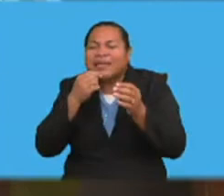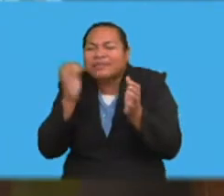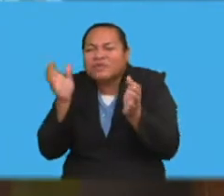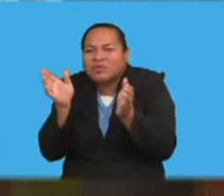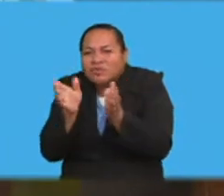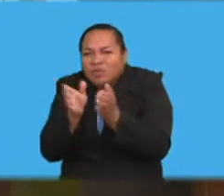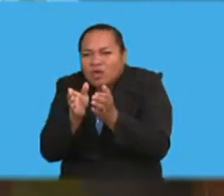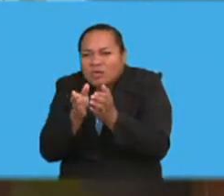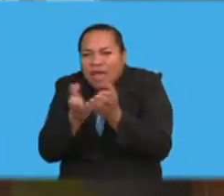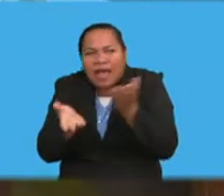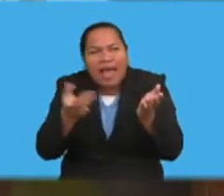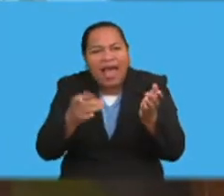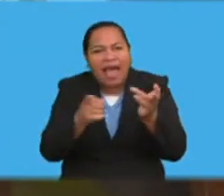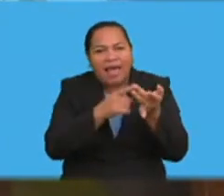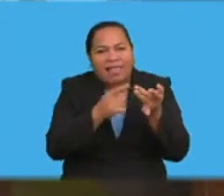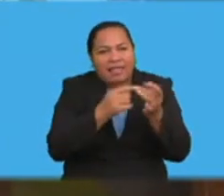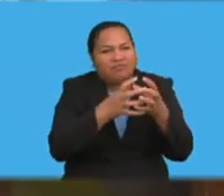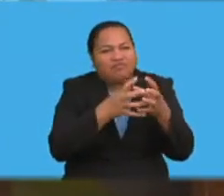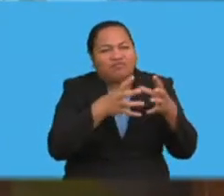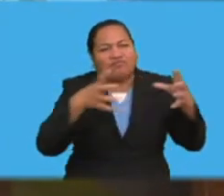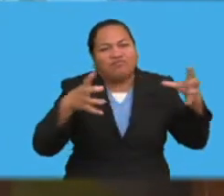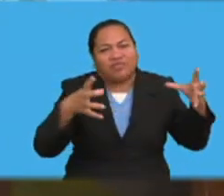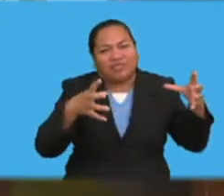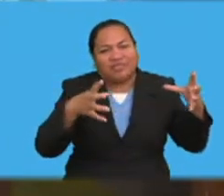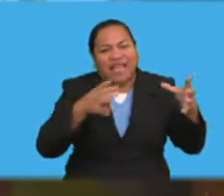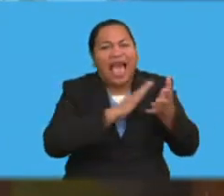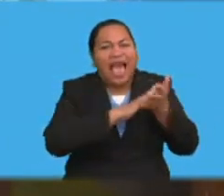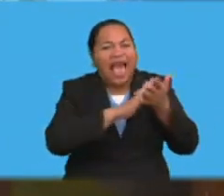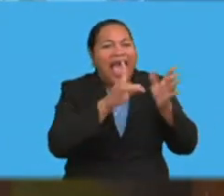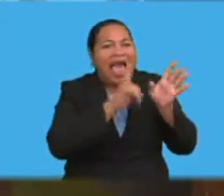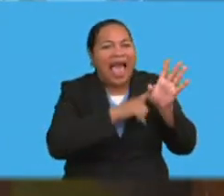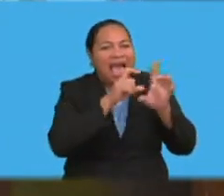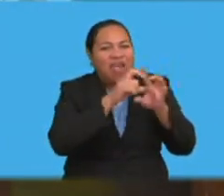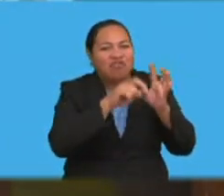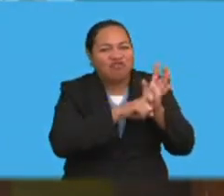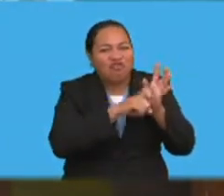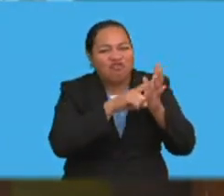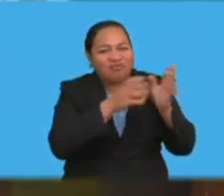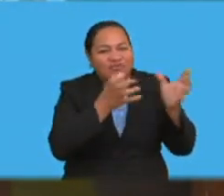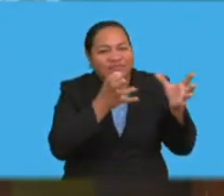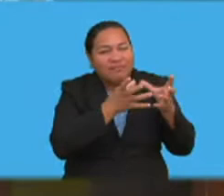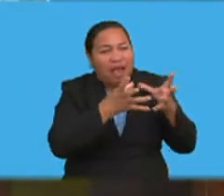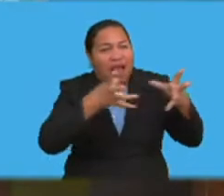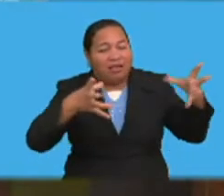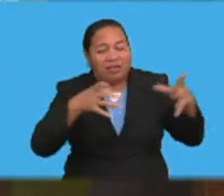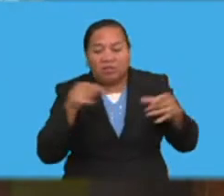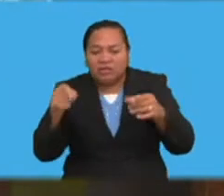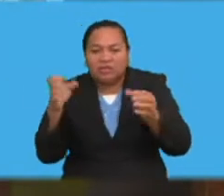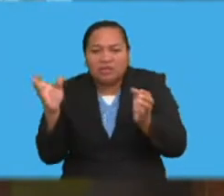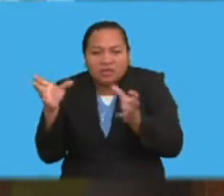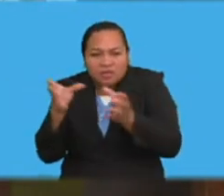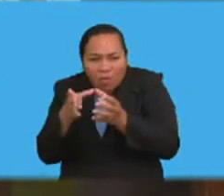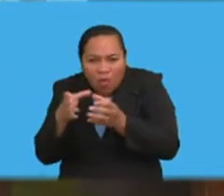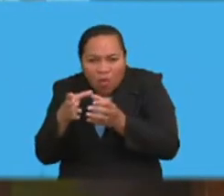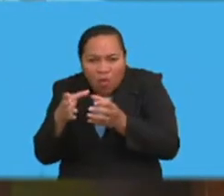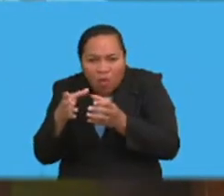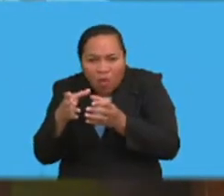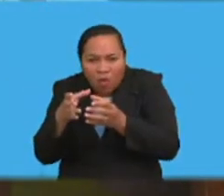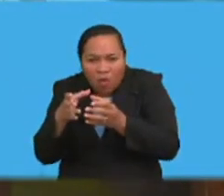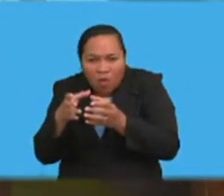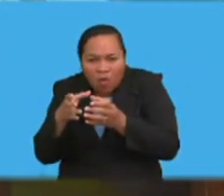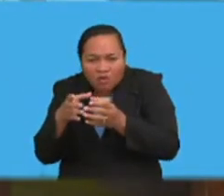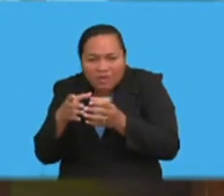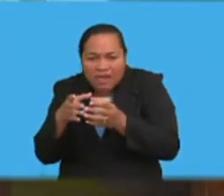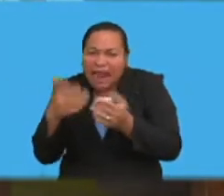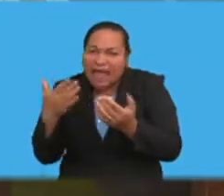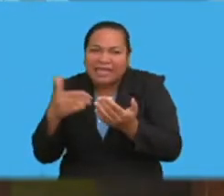Speaker. Normally, hydro dams are quite large, and depending on the catchment size. But these are the smaller ones, which could be, let's say, a size